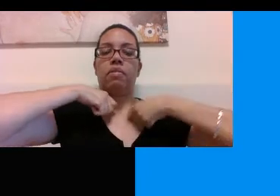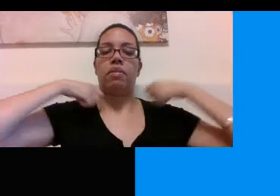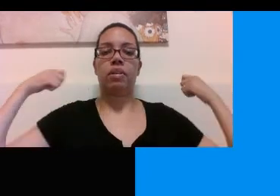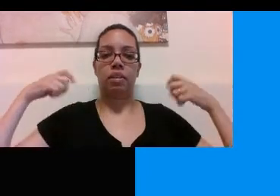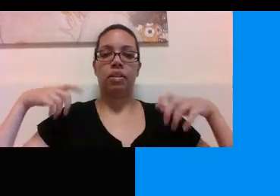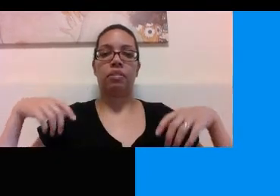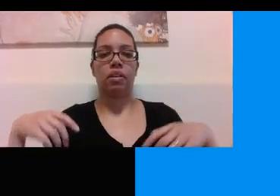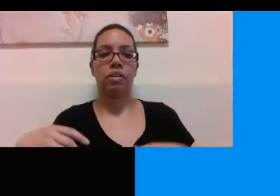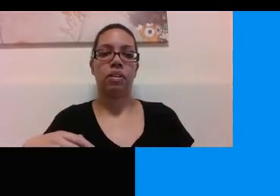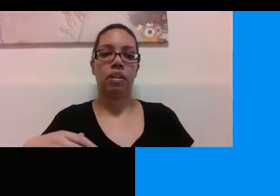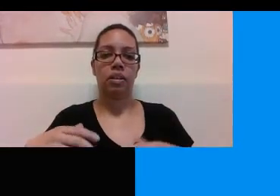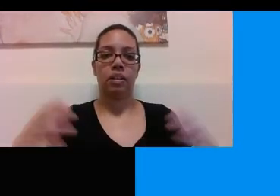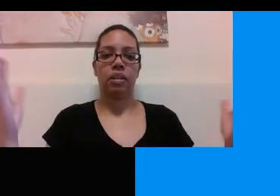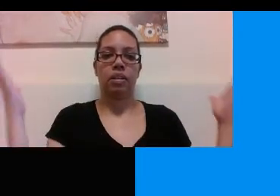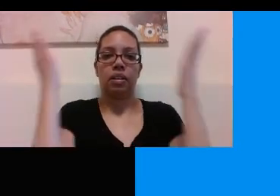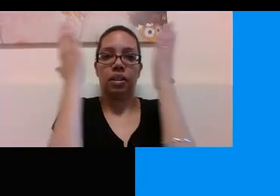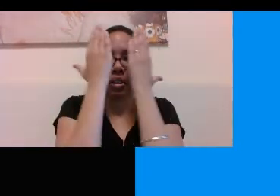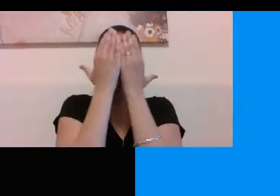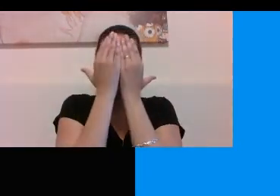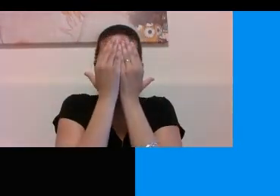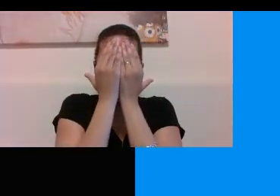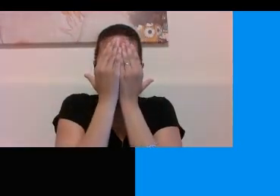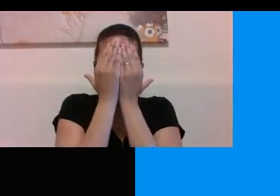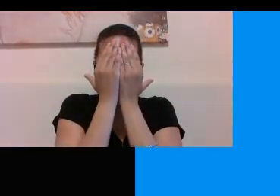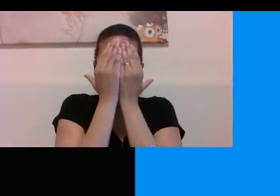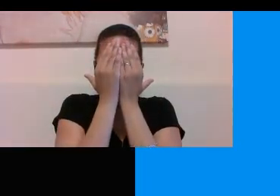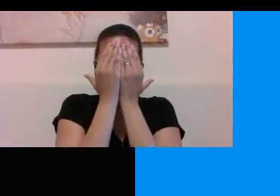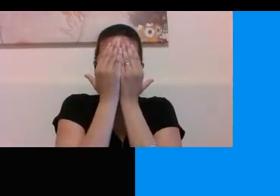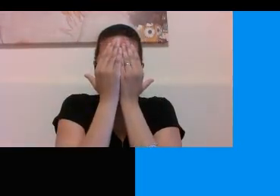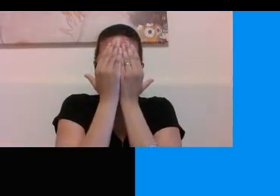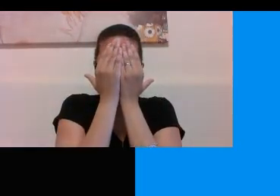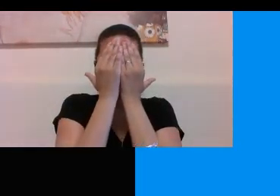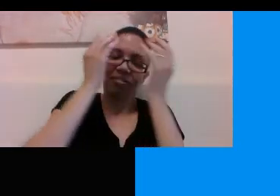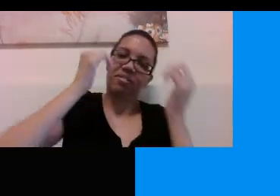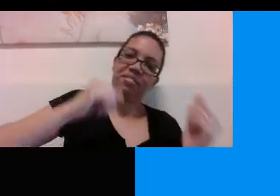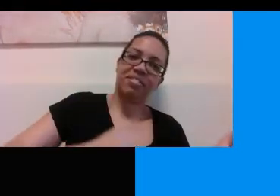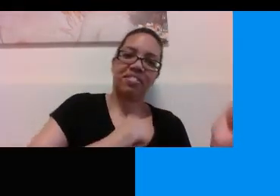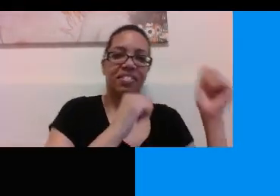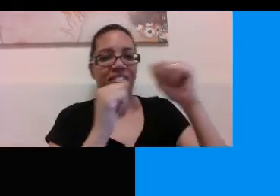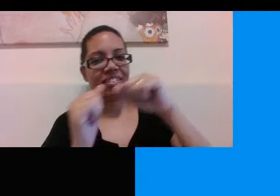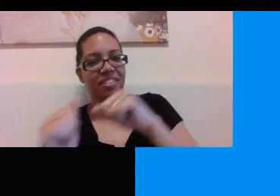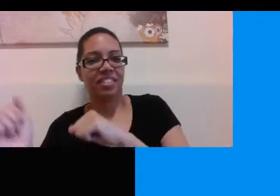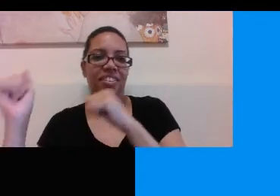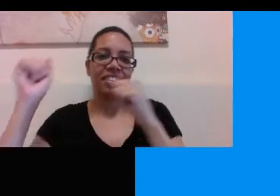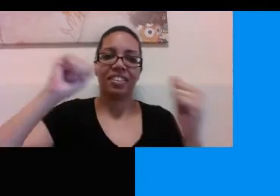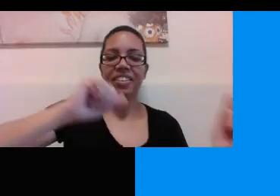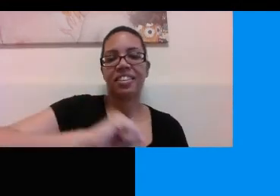my matching cloak that hides me away.